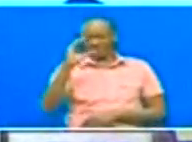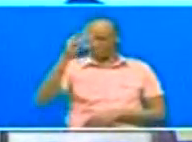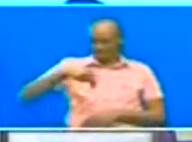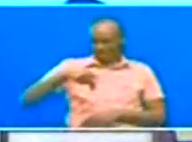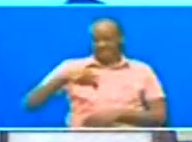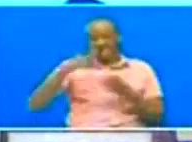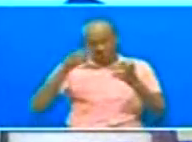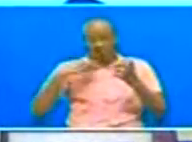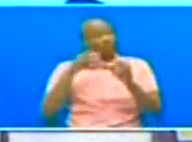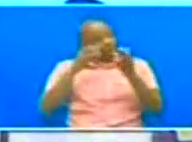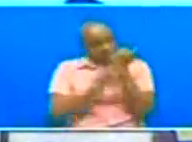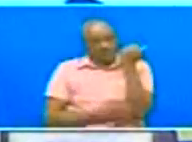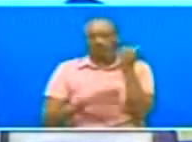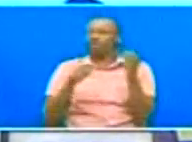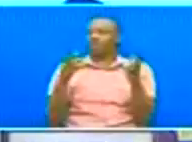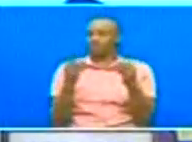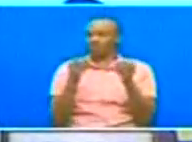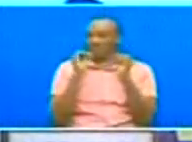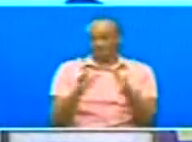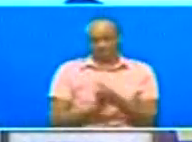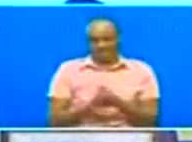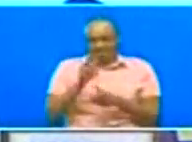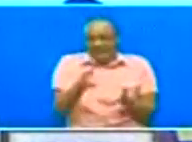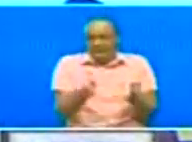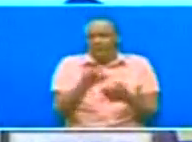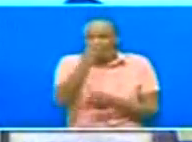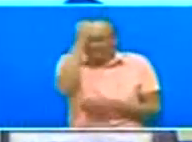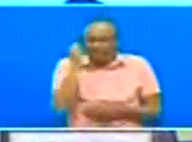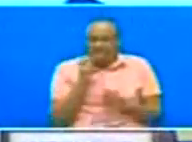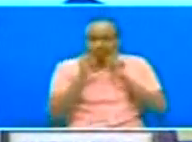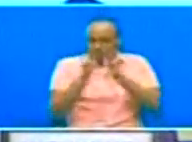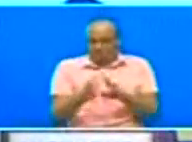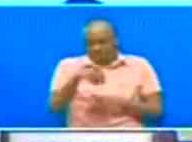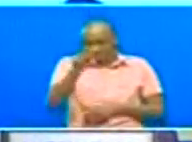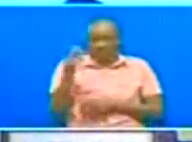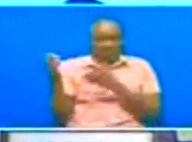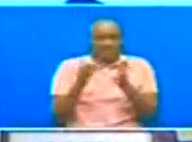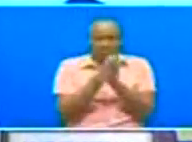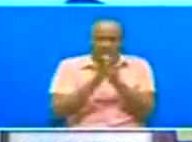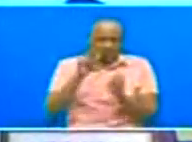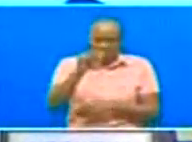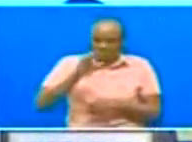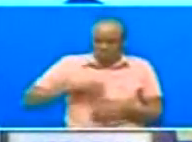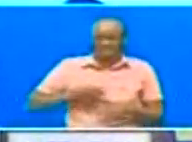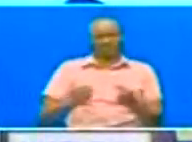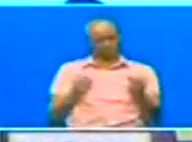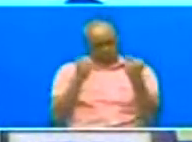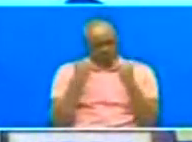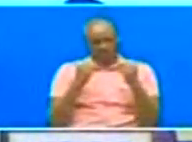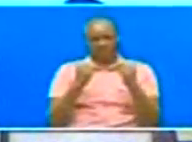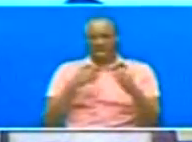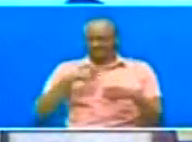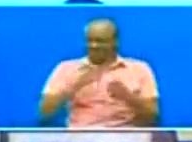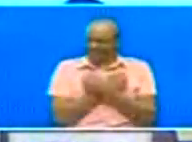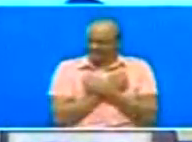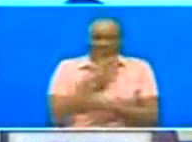have no income. Najma Ismael brings you the story tonight of Ruth Mwenja, a courageous mother whose unconditional love for